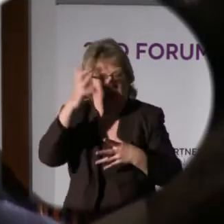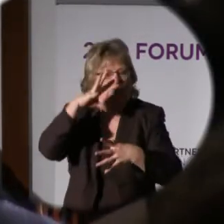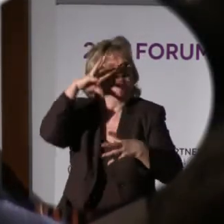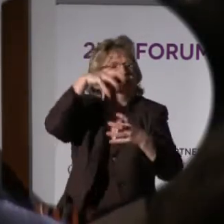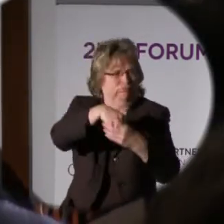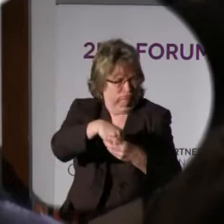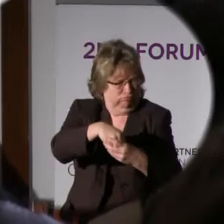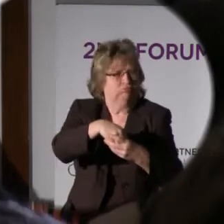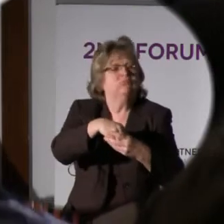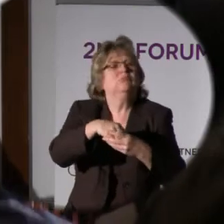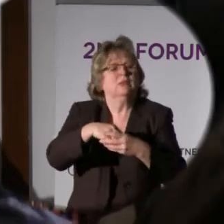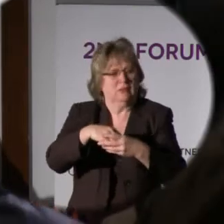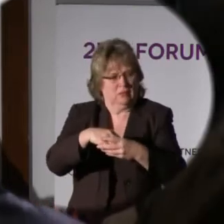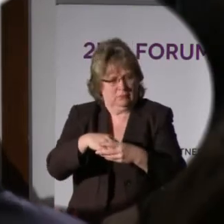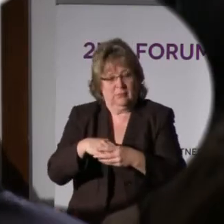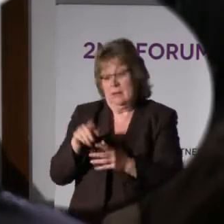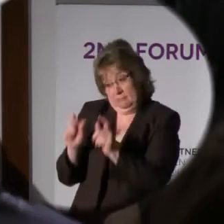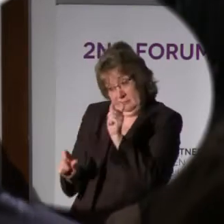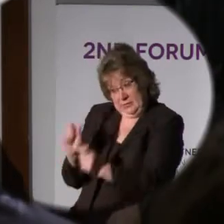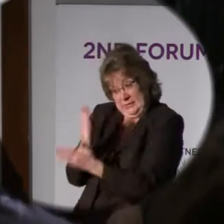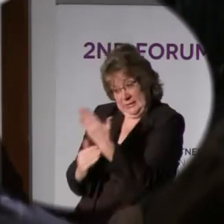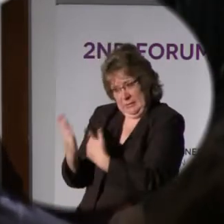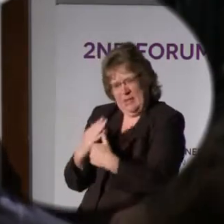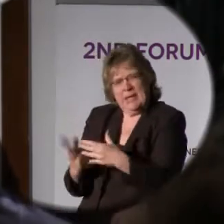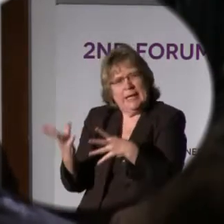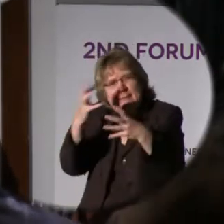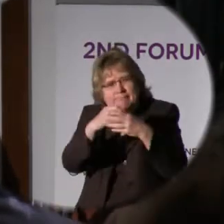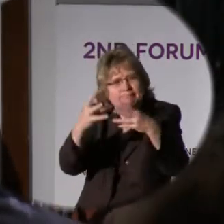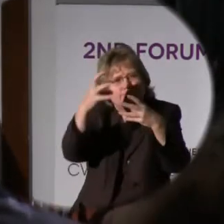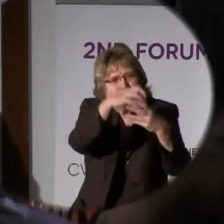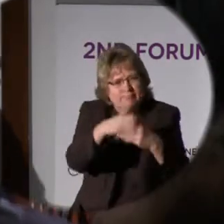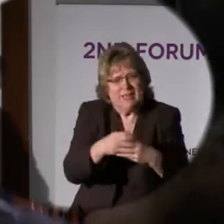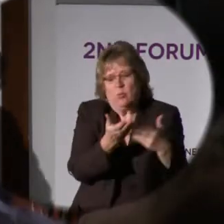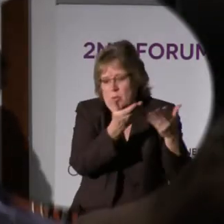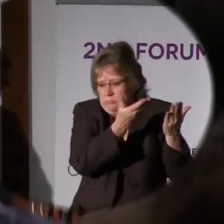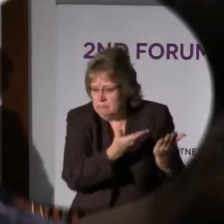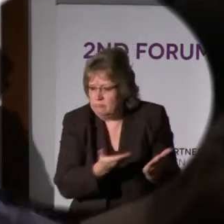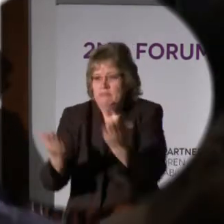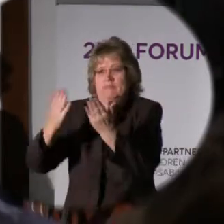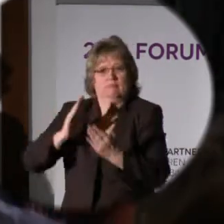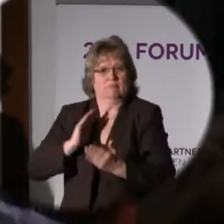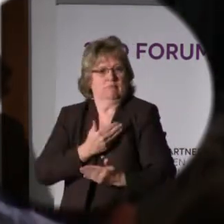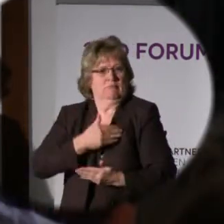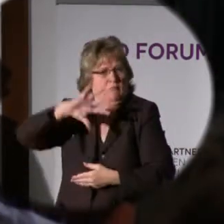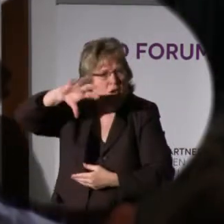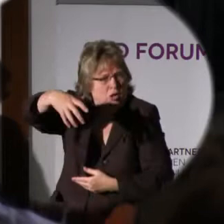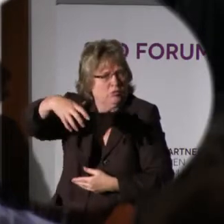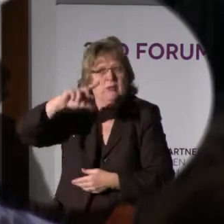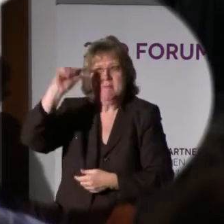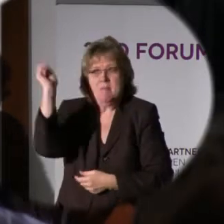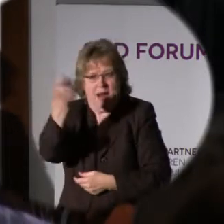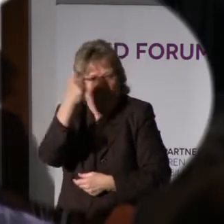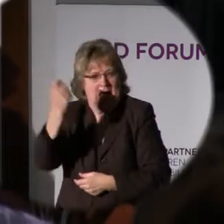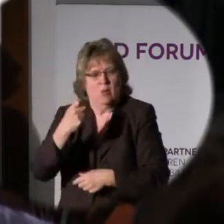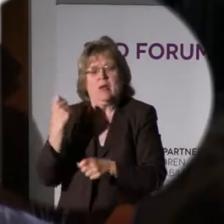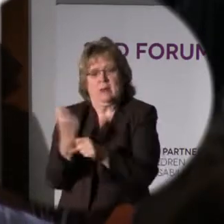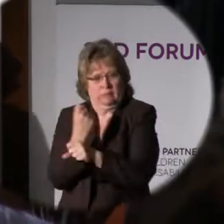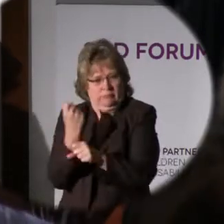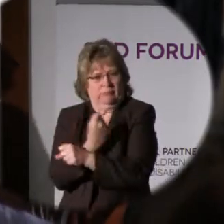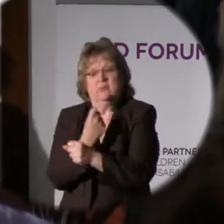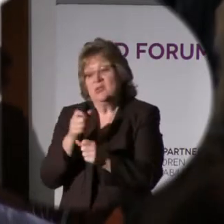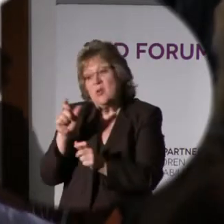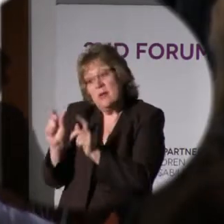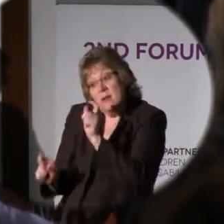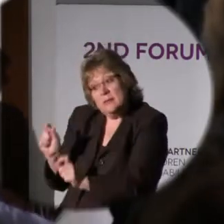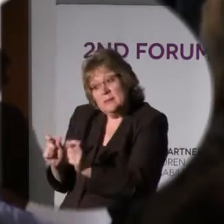of rights by persons with disabilities through equality and equity of access to basic